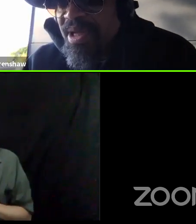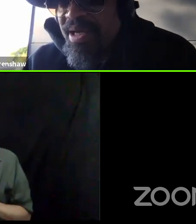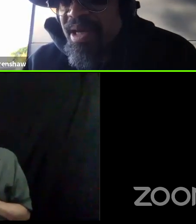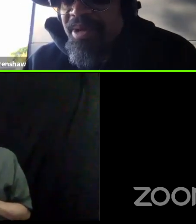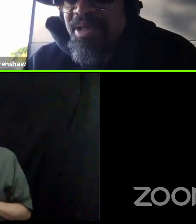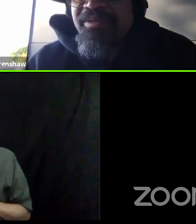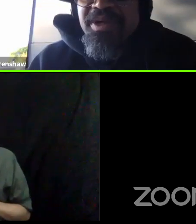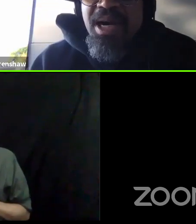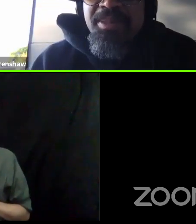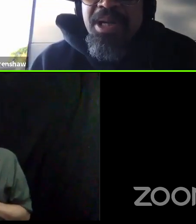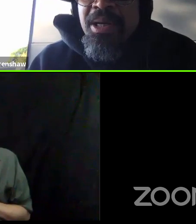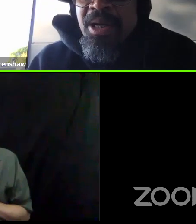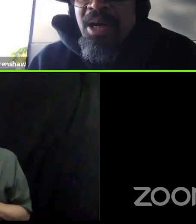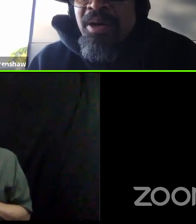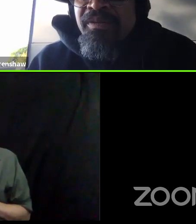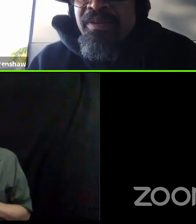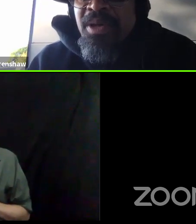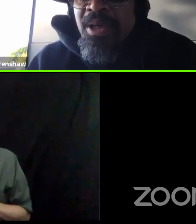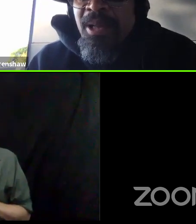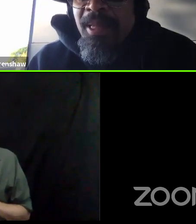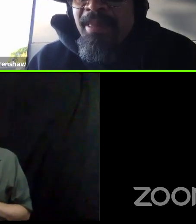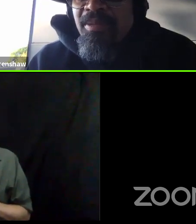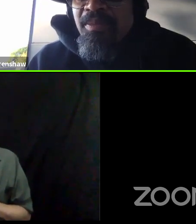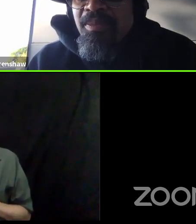the dynamic and the phenomenon of